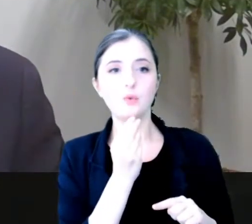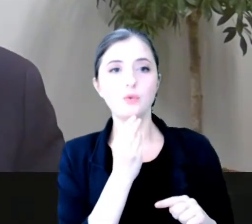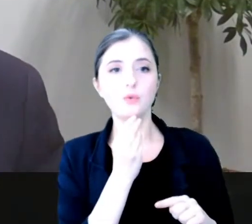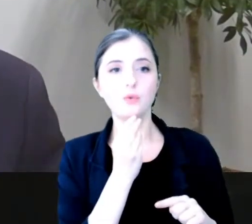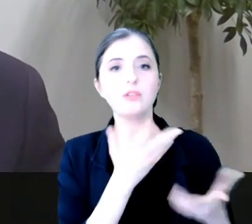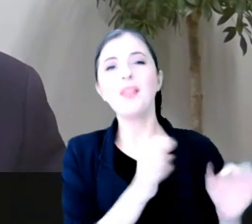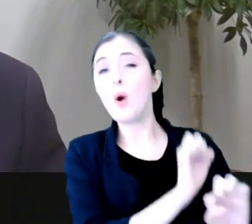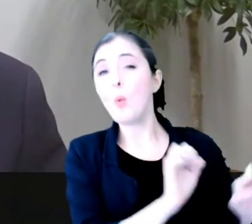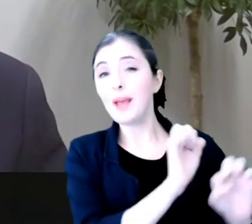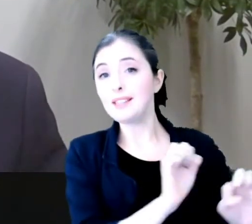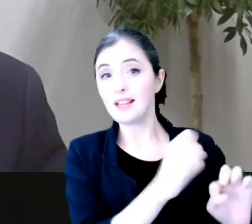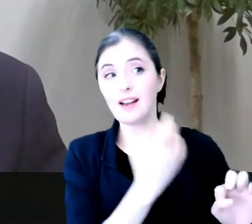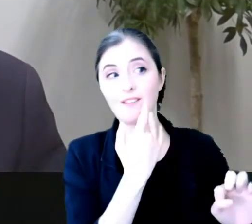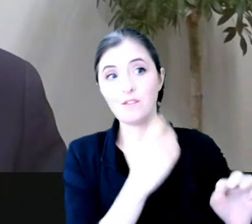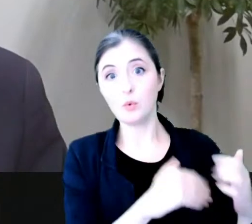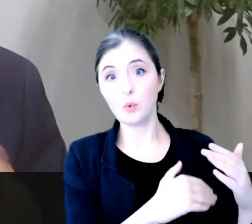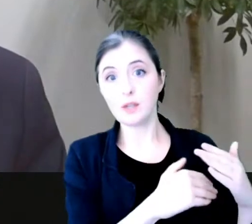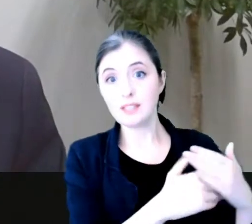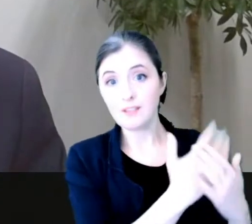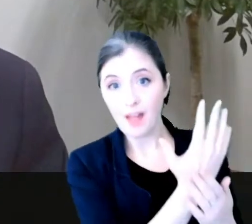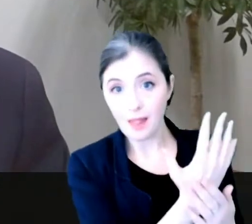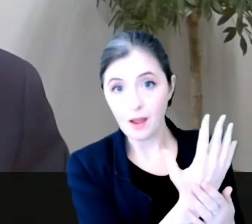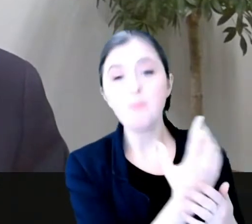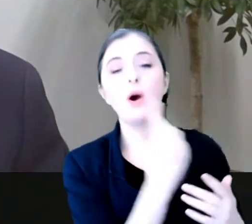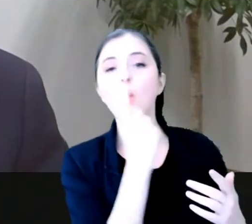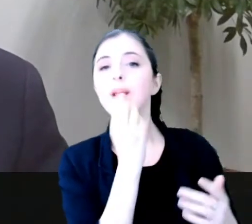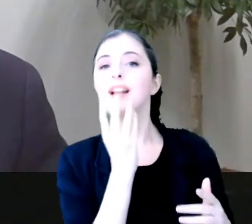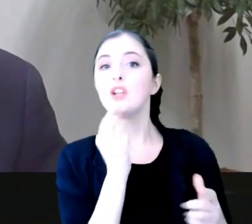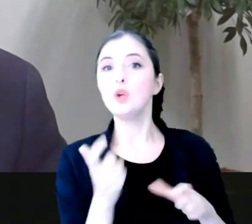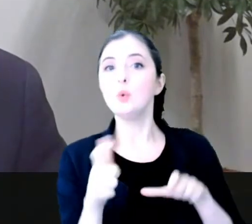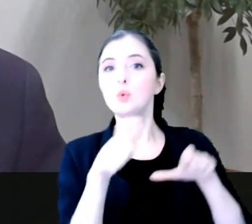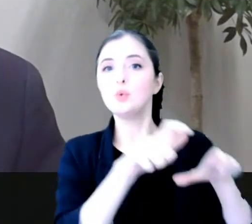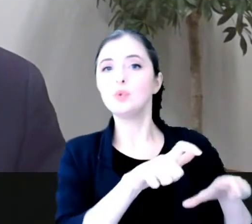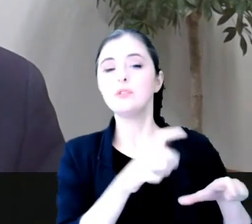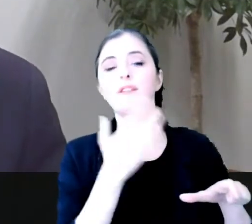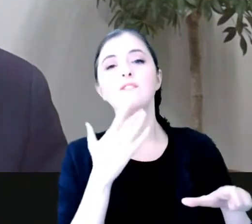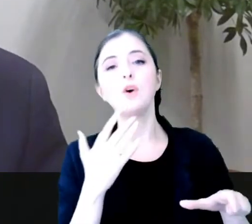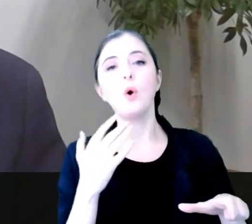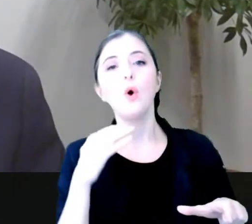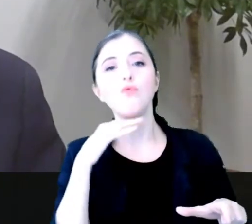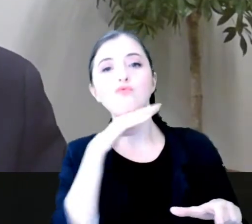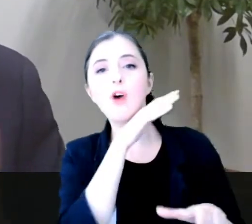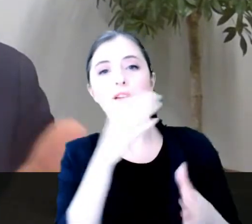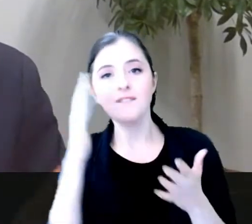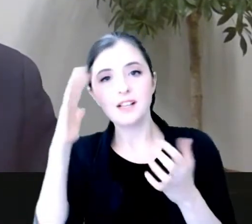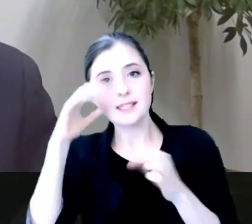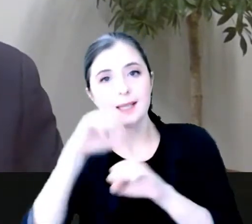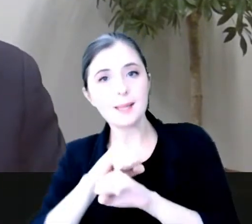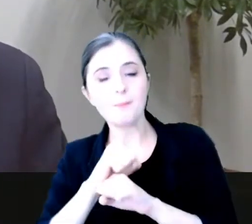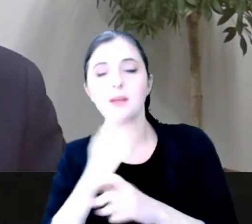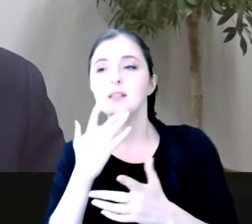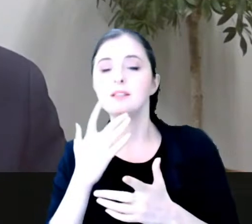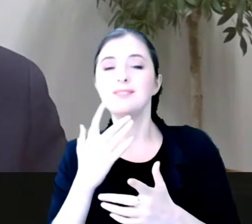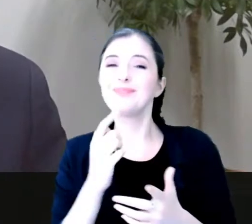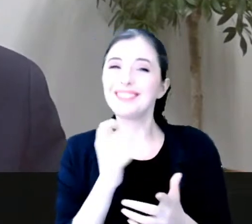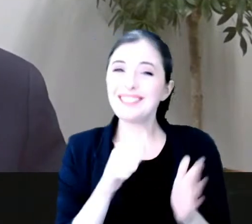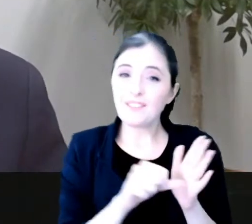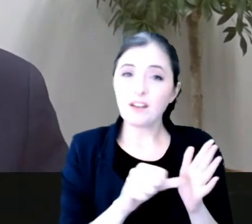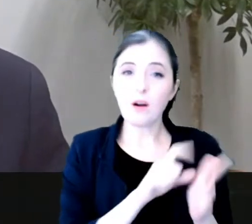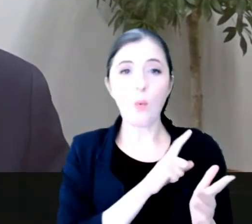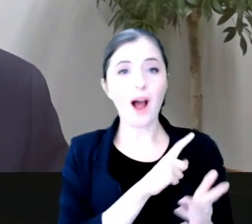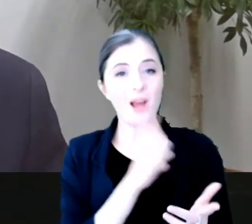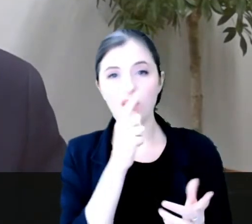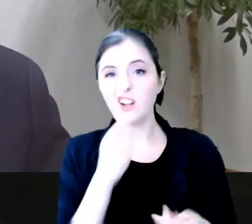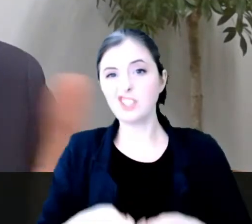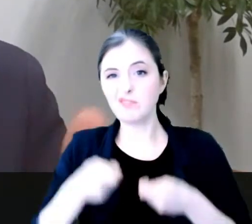using that building to house rough sleepers. It can be difficult because some rough sleepers need support. You can't simply give them a sleeping bag in